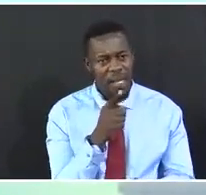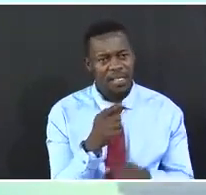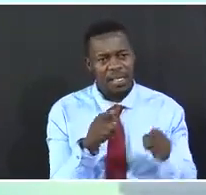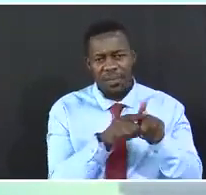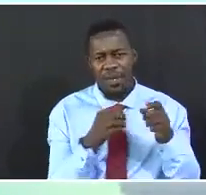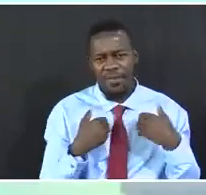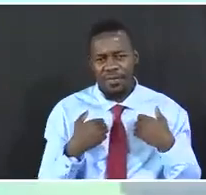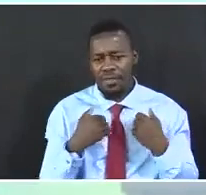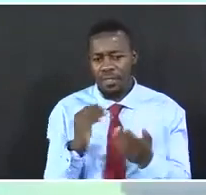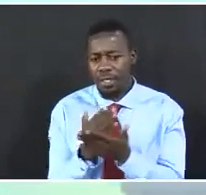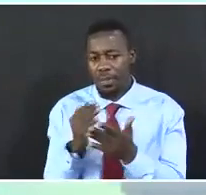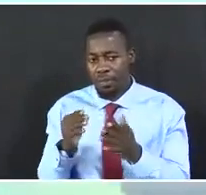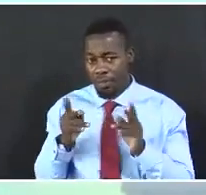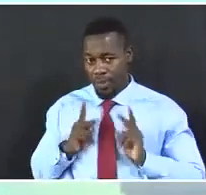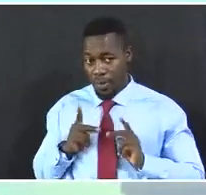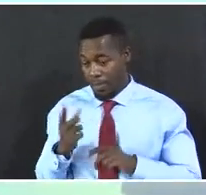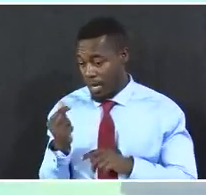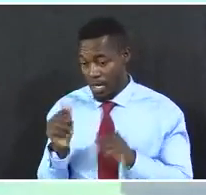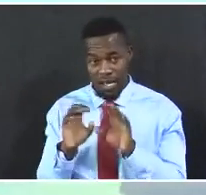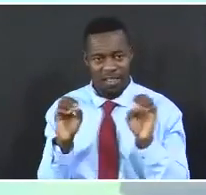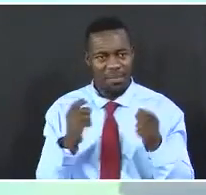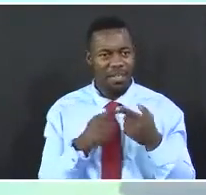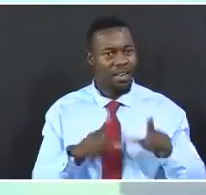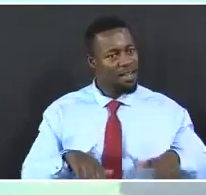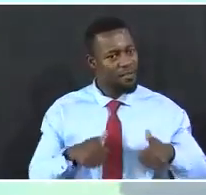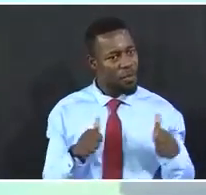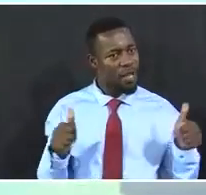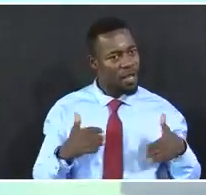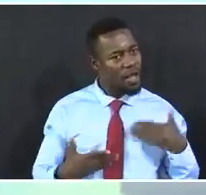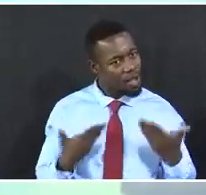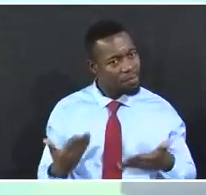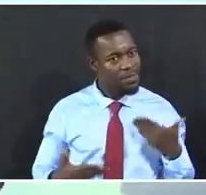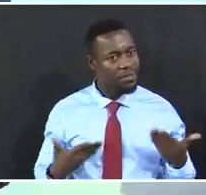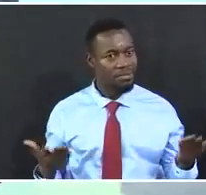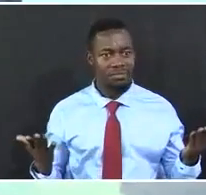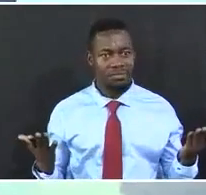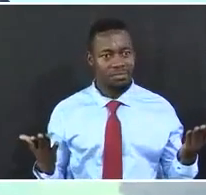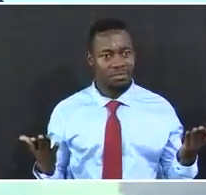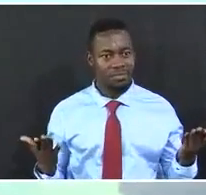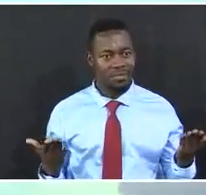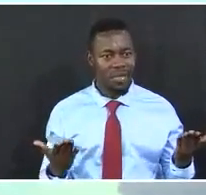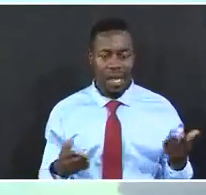have it. Then it can also become an idol as much as you don't have it. Okay?